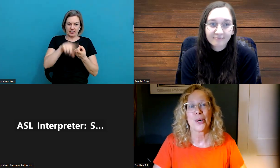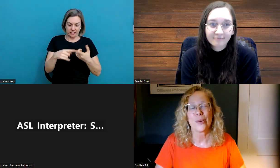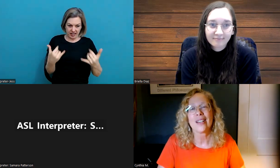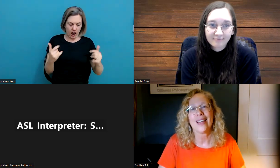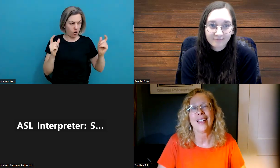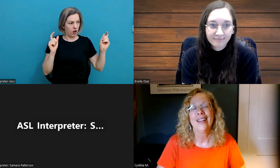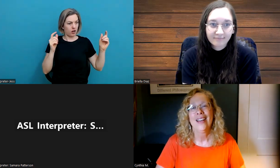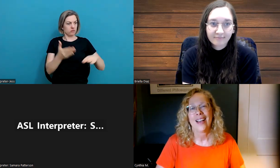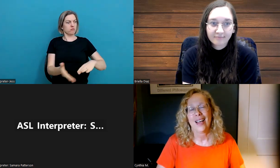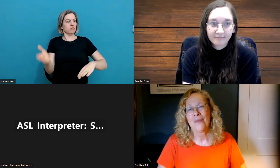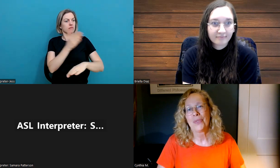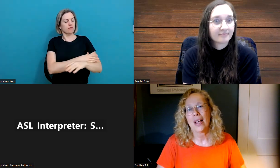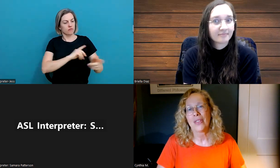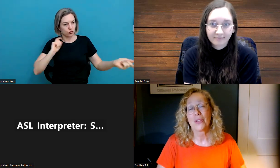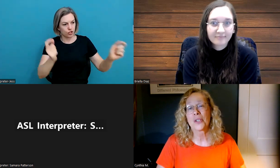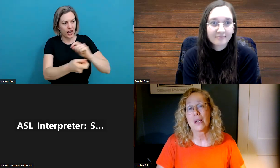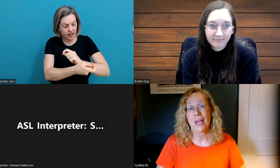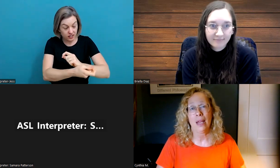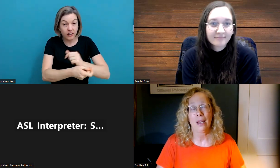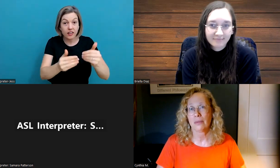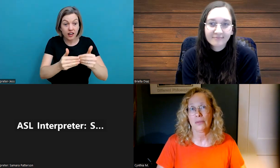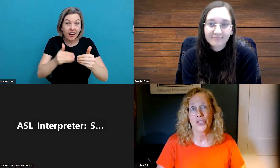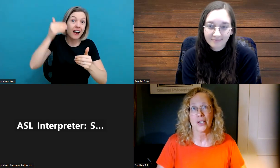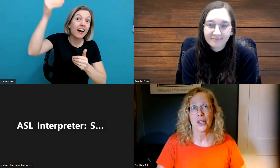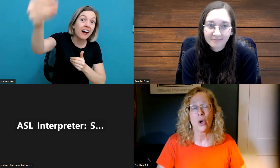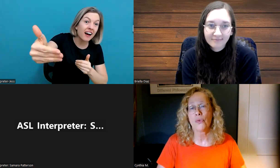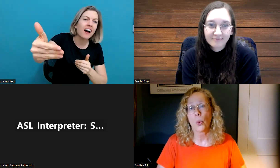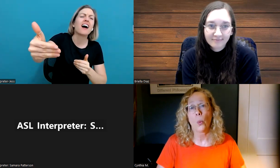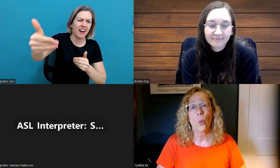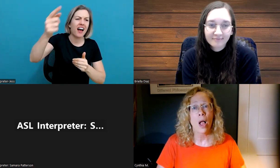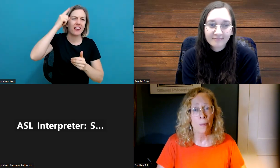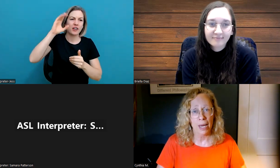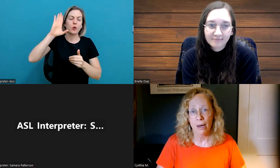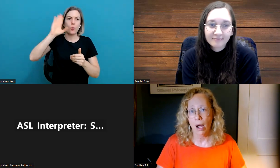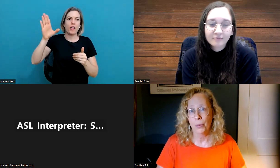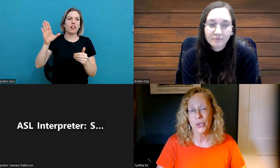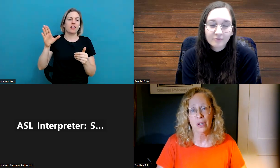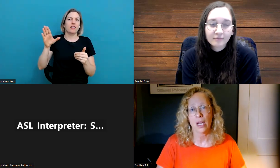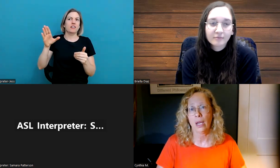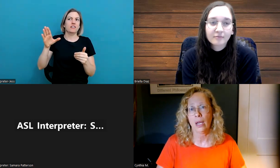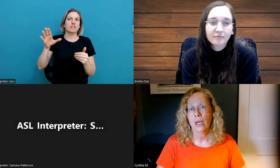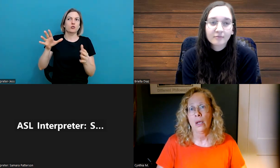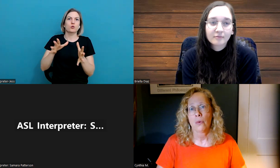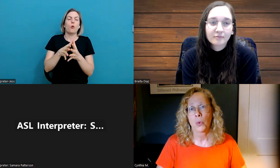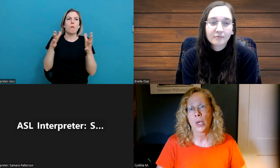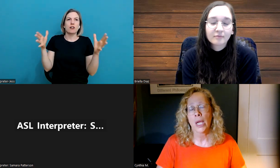looking forward, that I think there's going to be just an overwhelming opportunity for